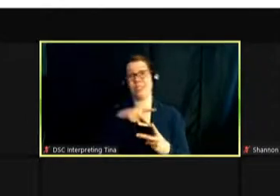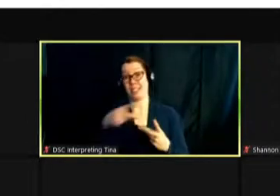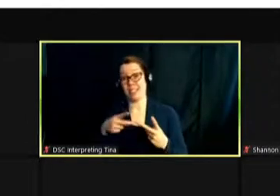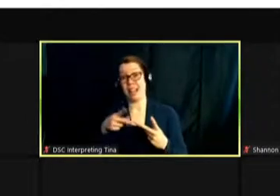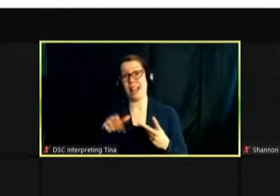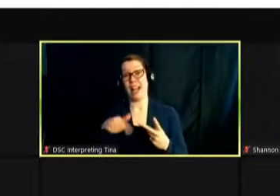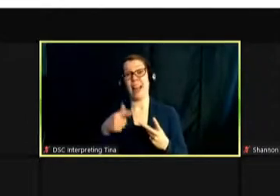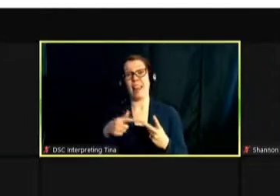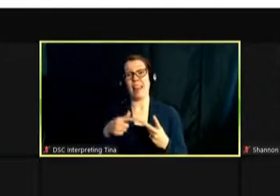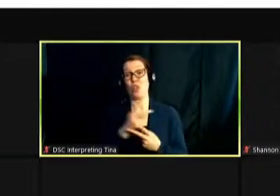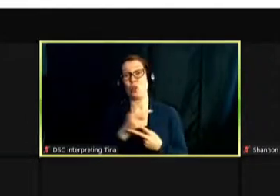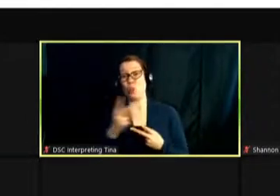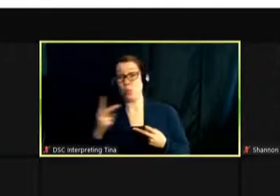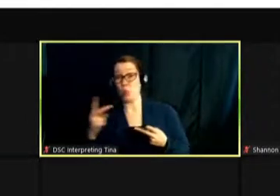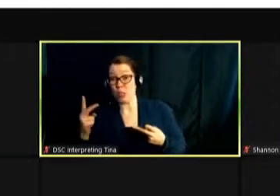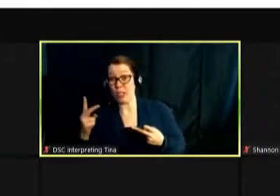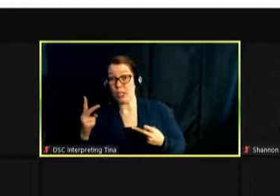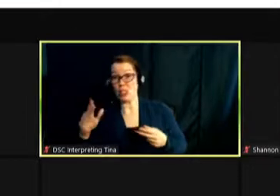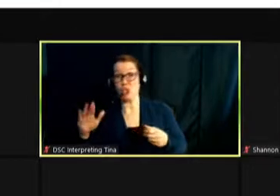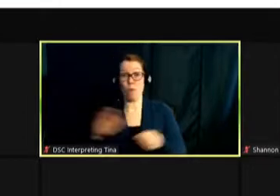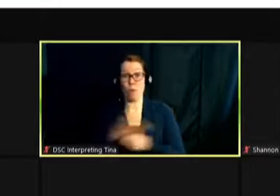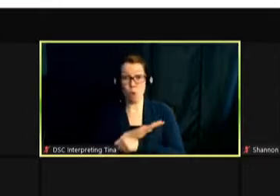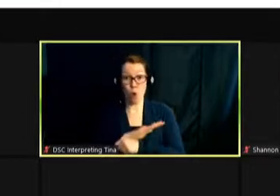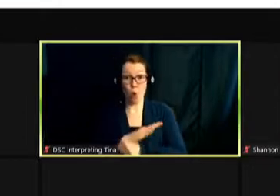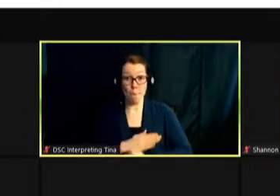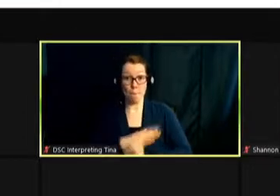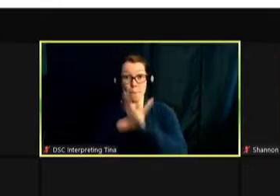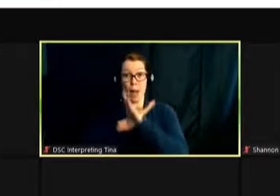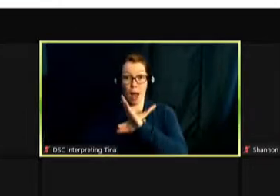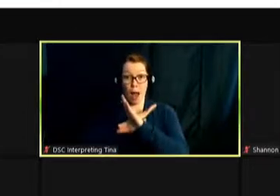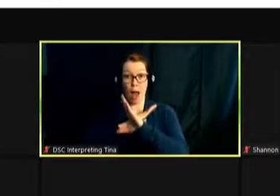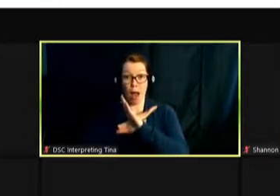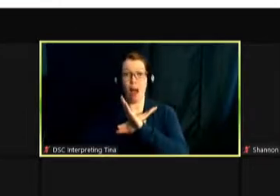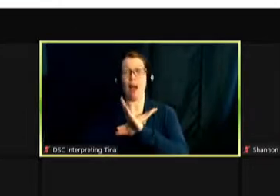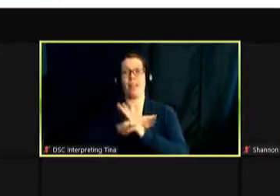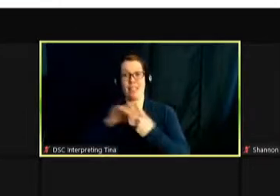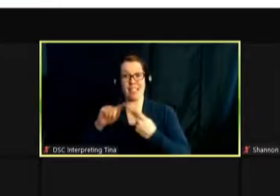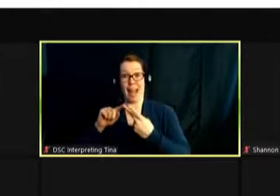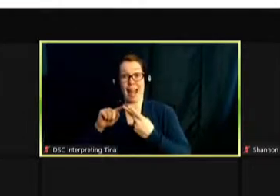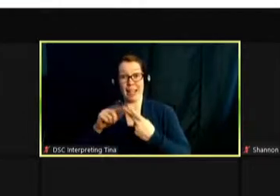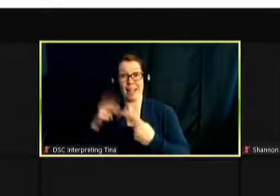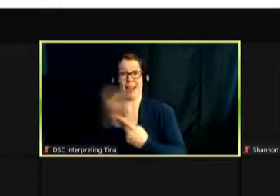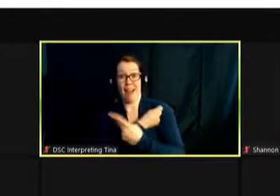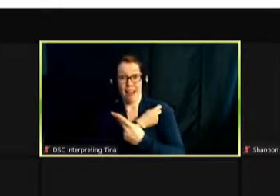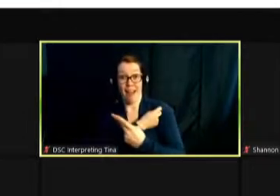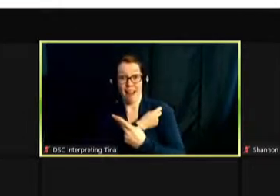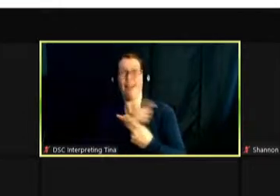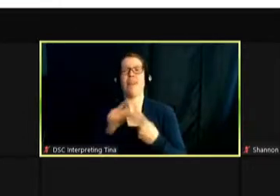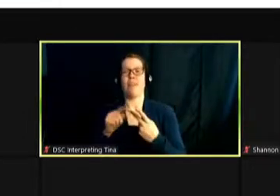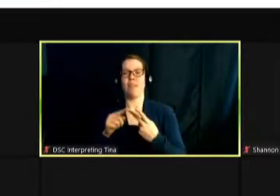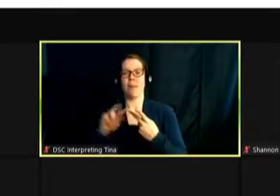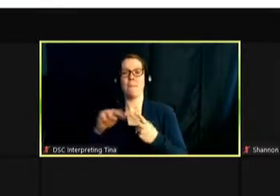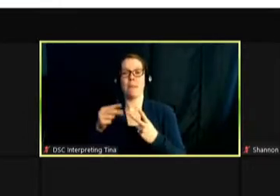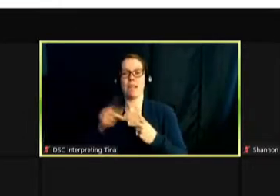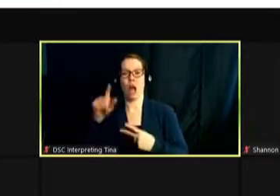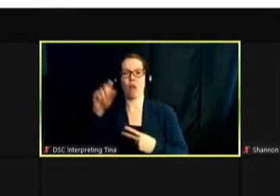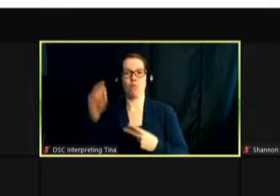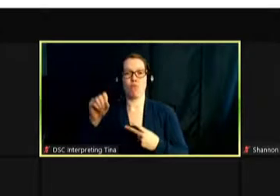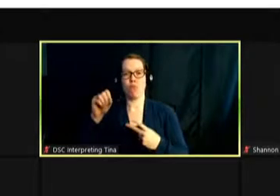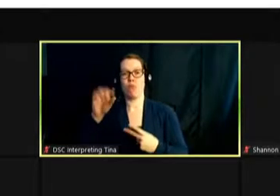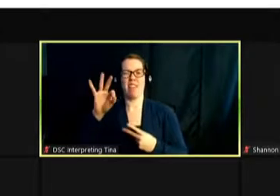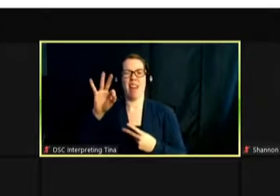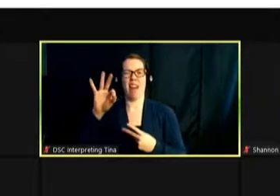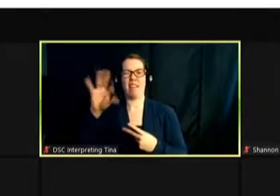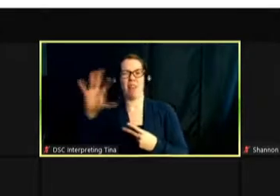another 2 weeks to get full immunity, which is 94-95% effectiveness. So it's really important to get these groups online